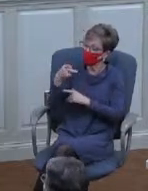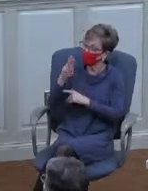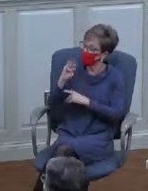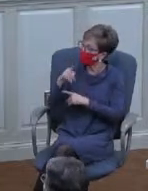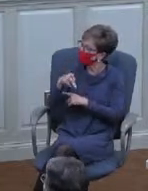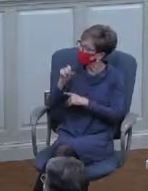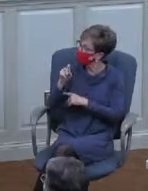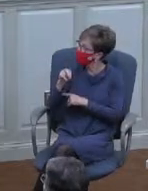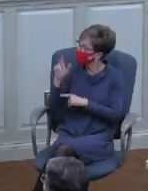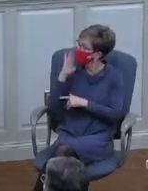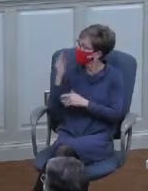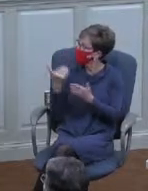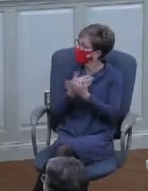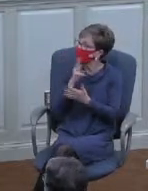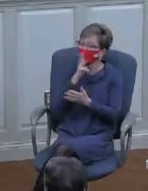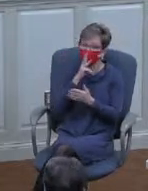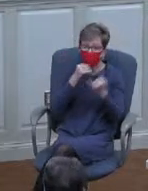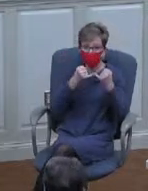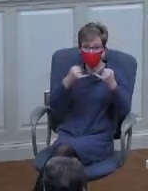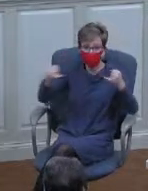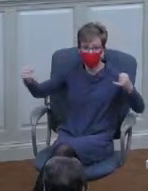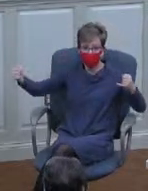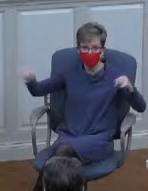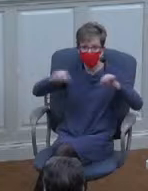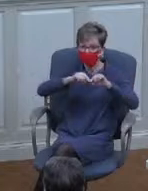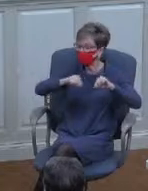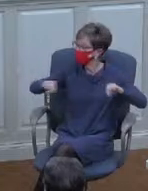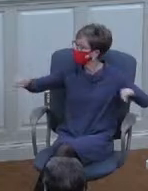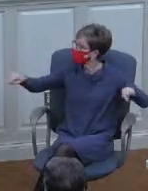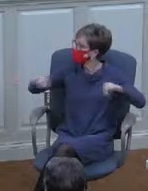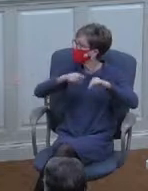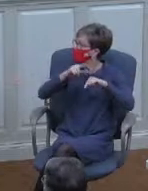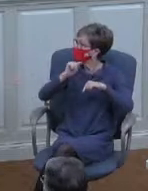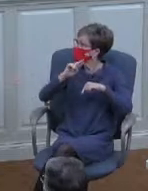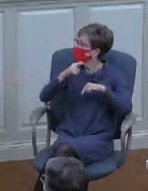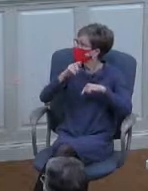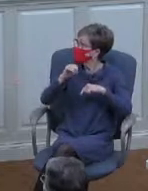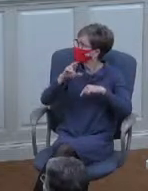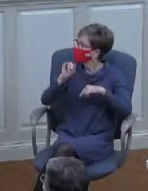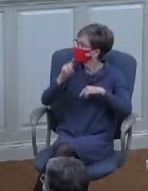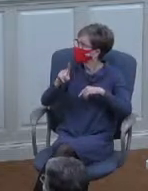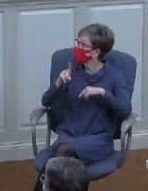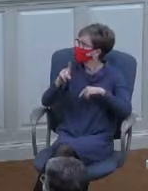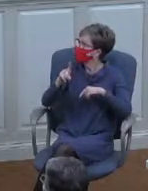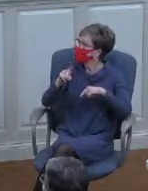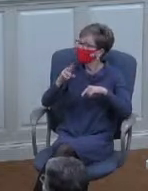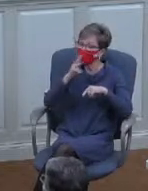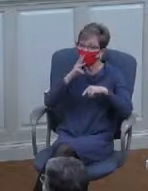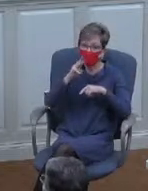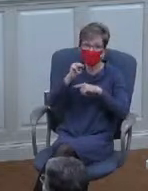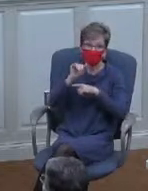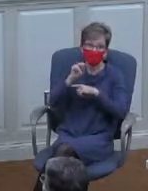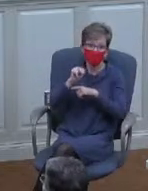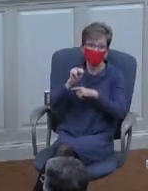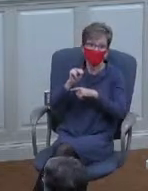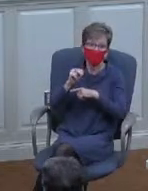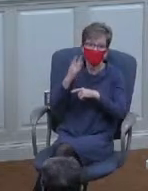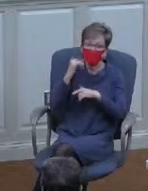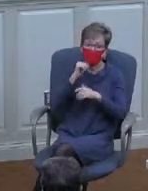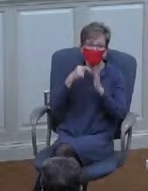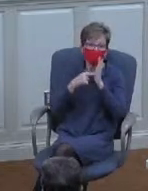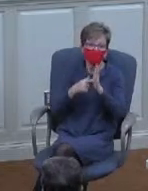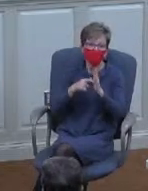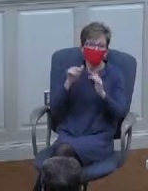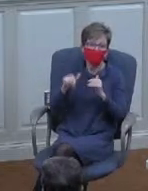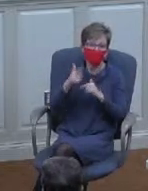new water main here along Perryville Road with connectivity to the new water main. And why am I showing you this? Because